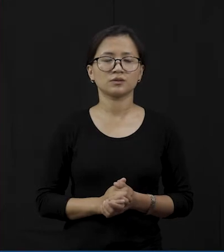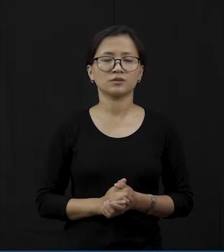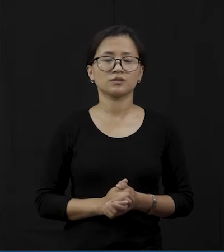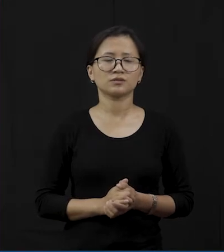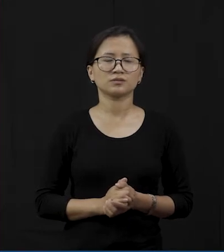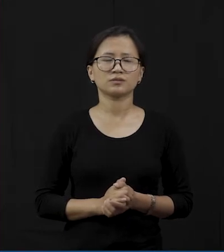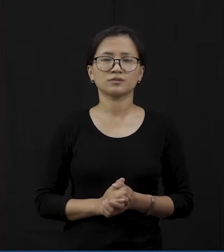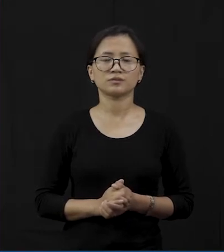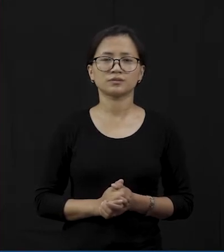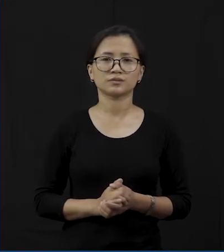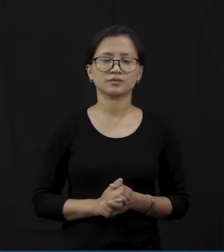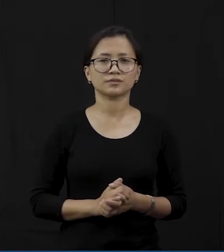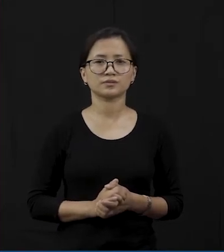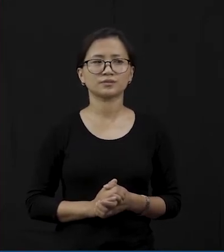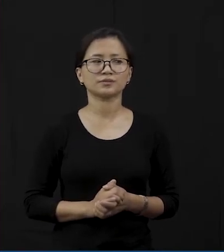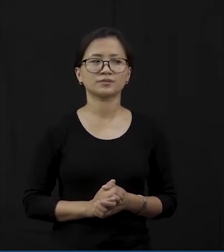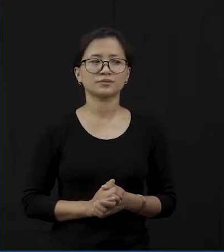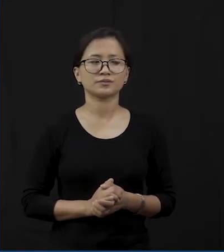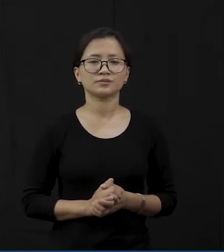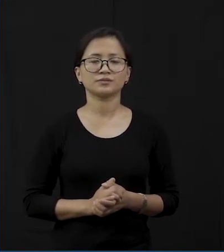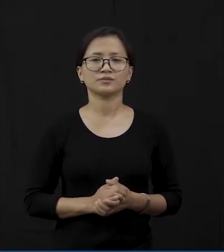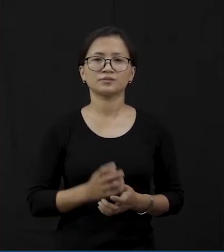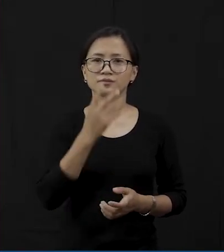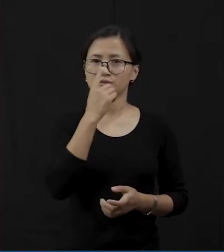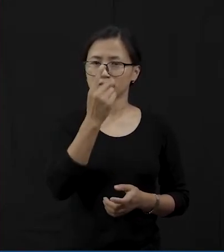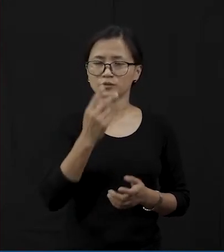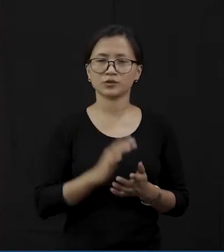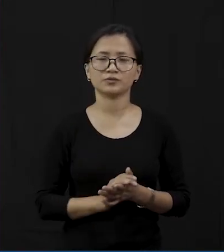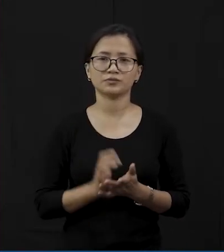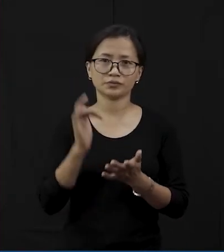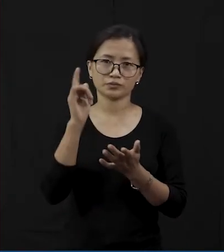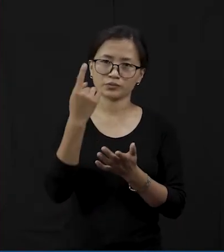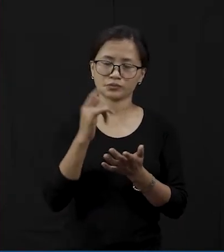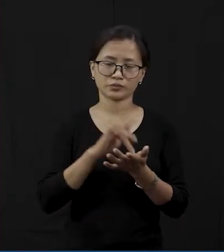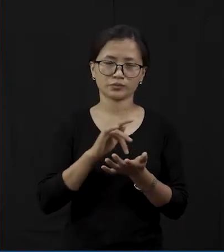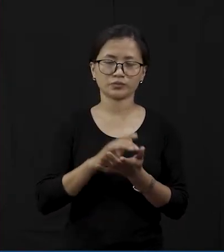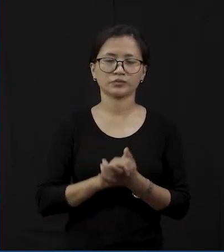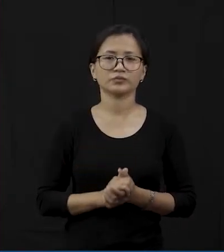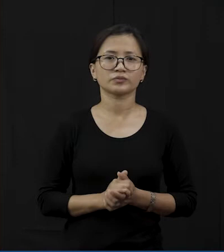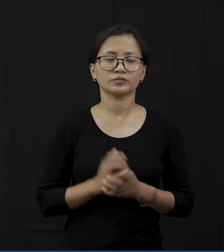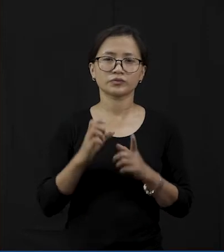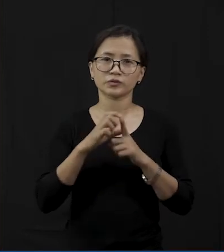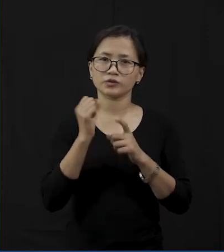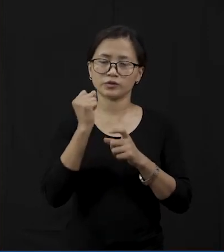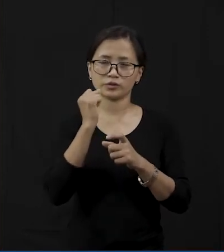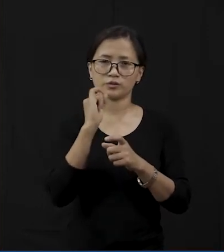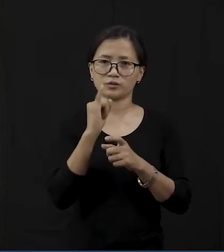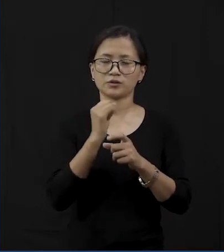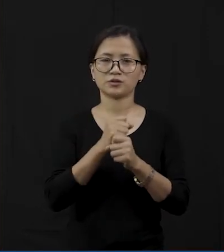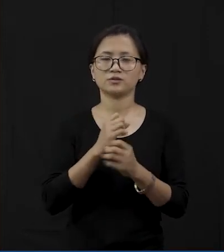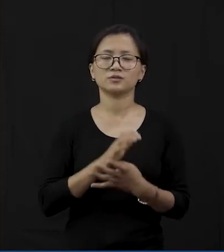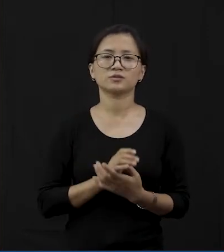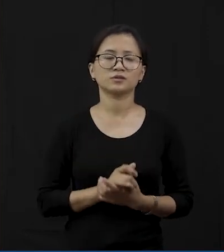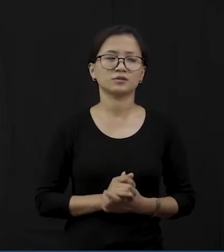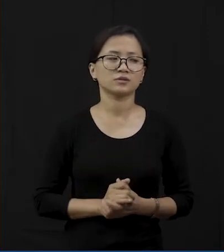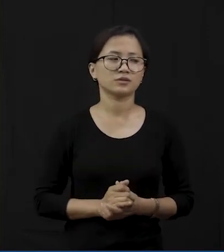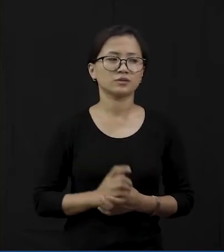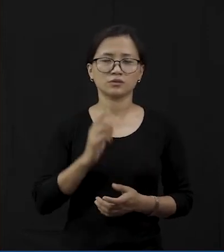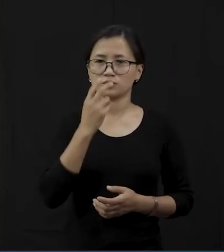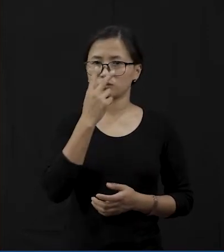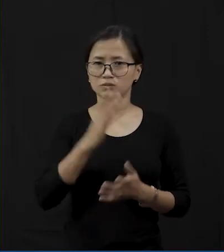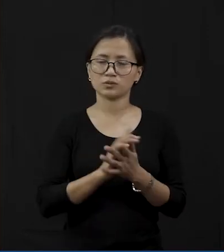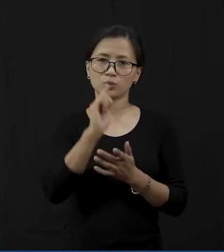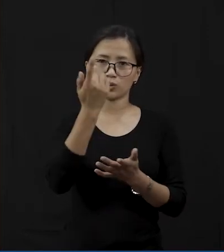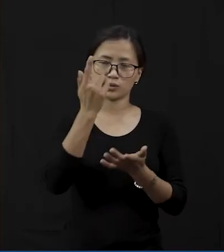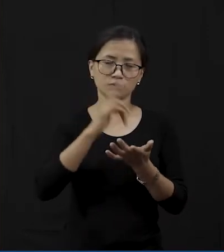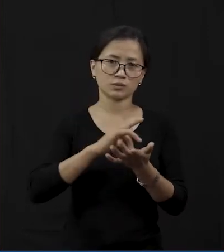So here, look at the digit in one's place and decide. So we will look at only the one's place, that